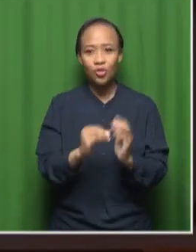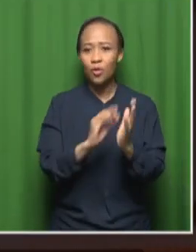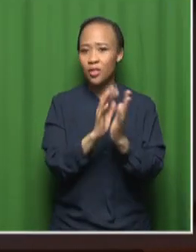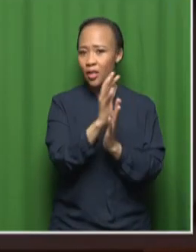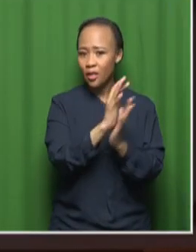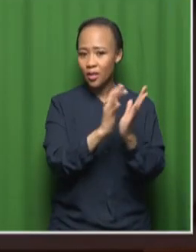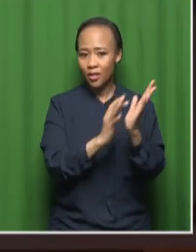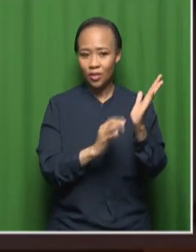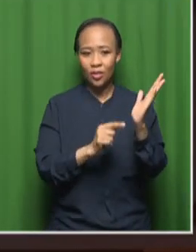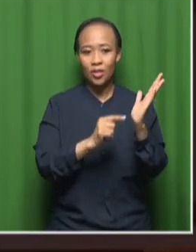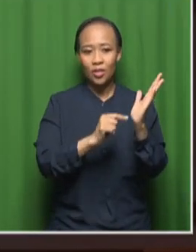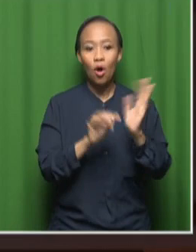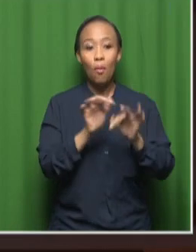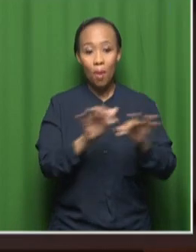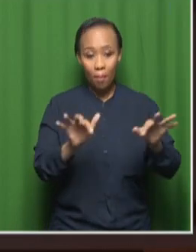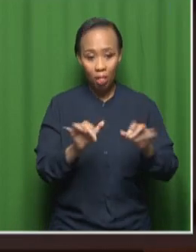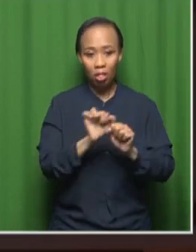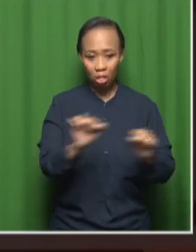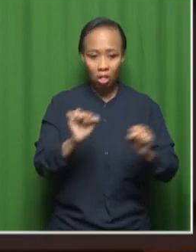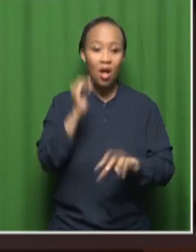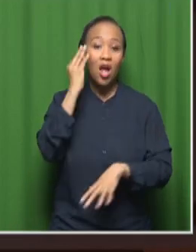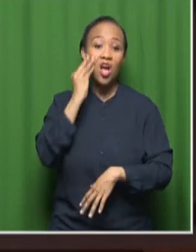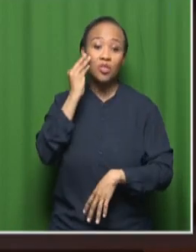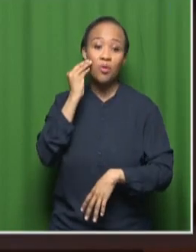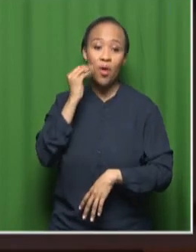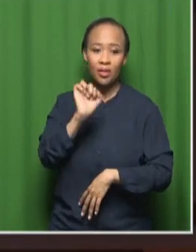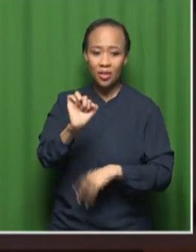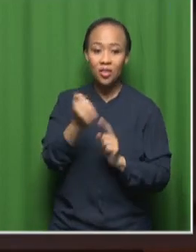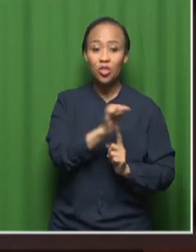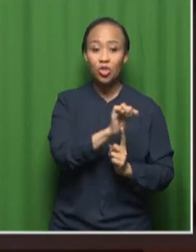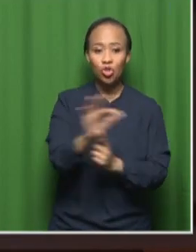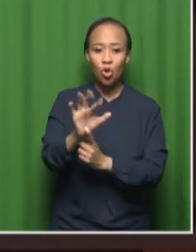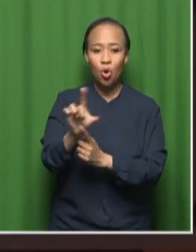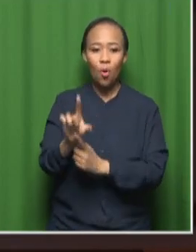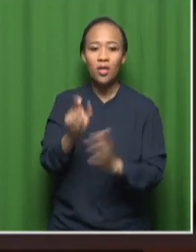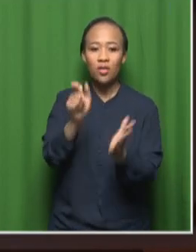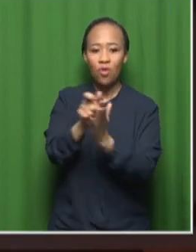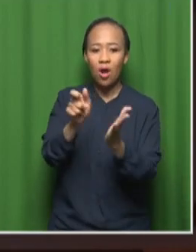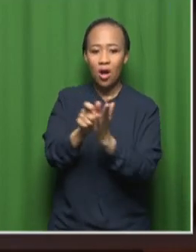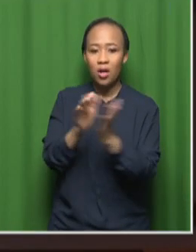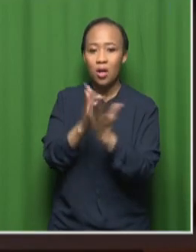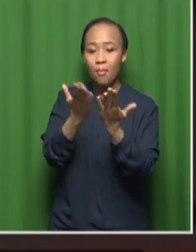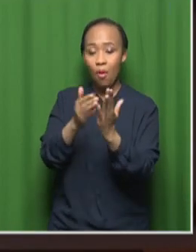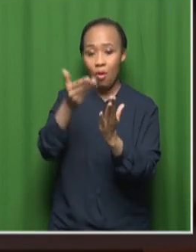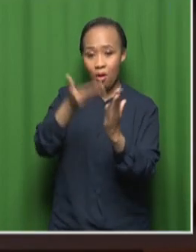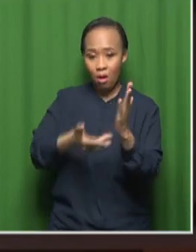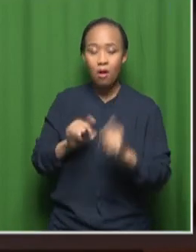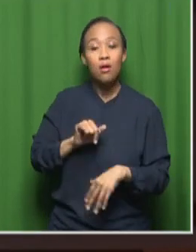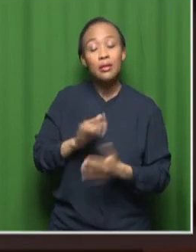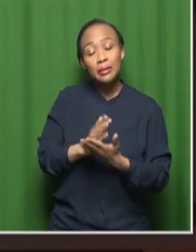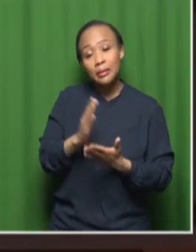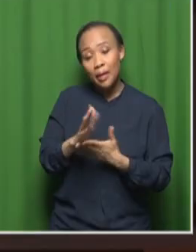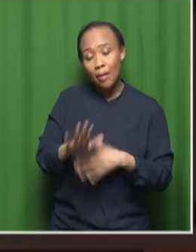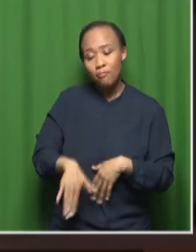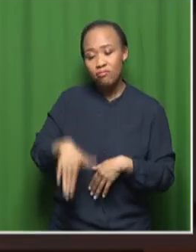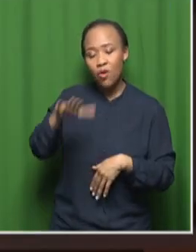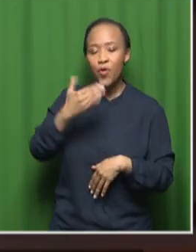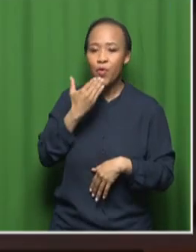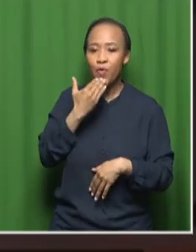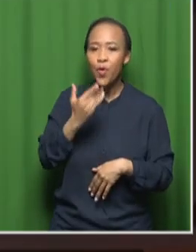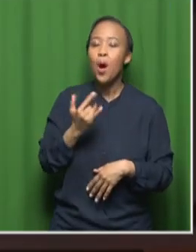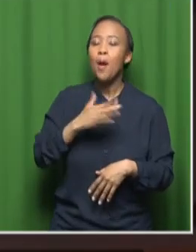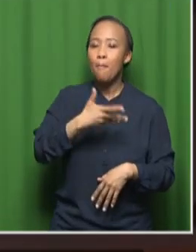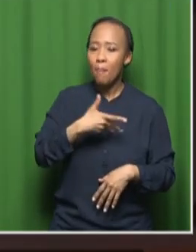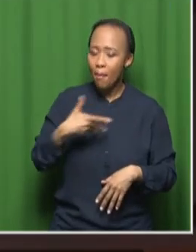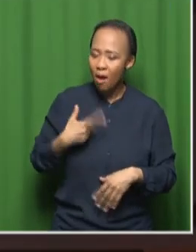child here in this book. Hence why we touch all these issues with gender-based violence, HIV and AIDS, being raised by a single parent, by a mother who's working as a street vendor,